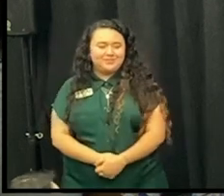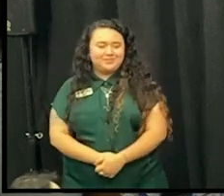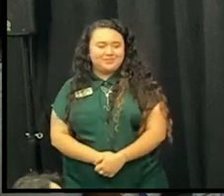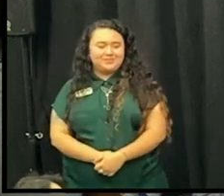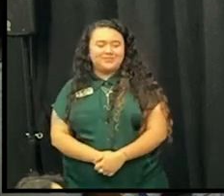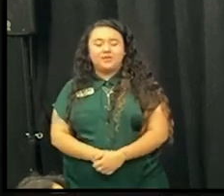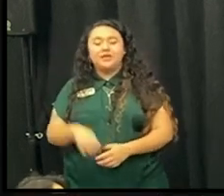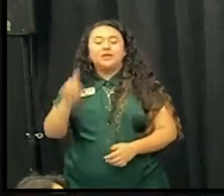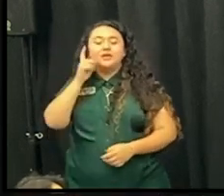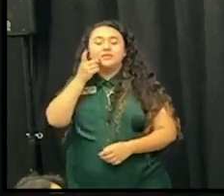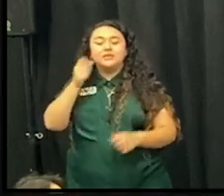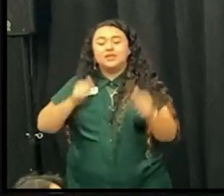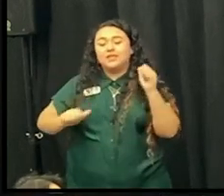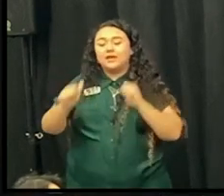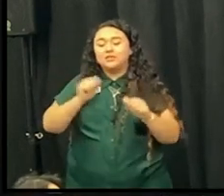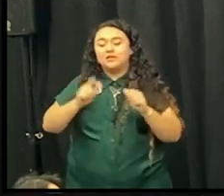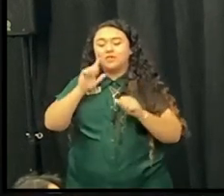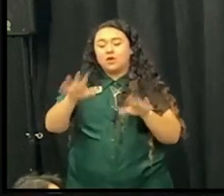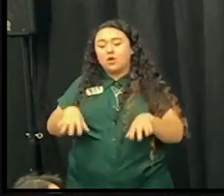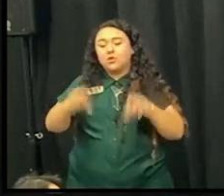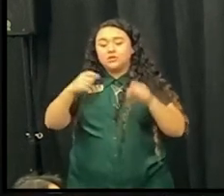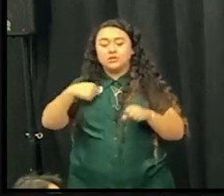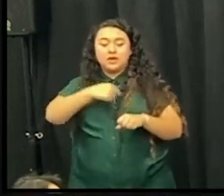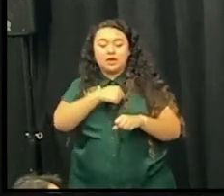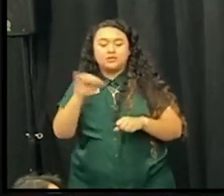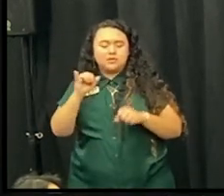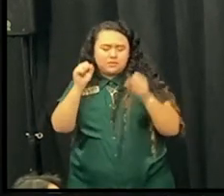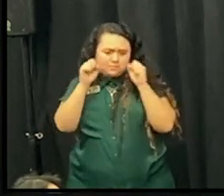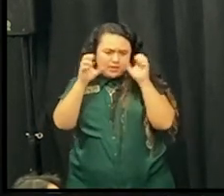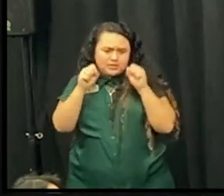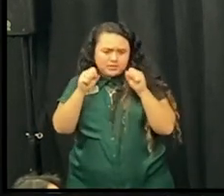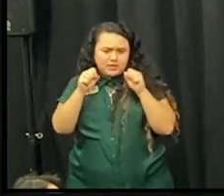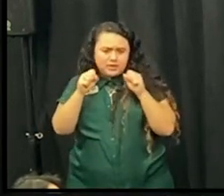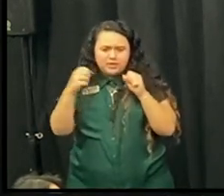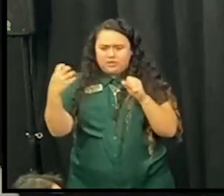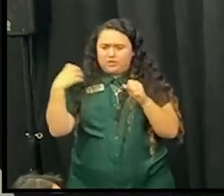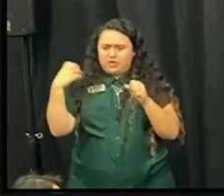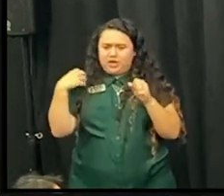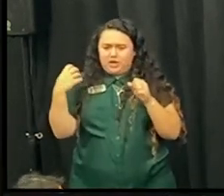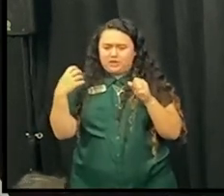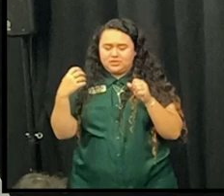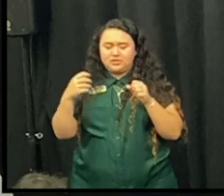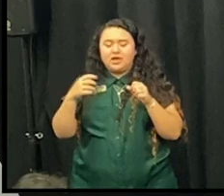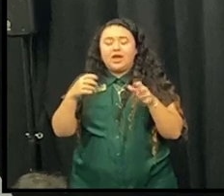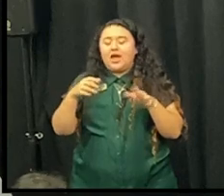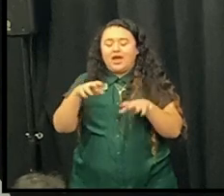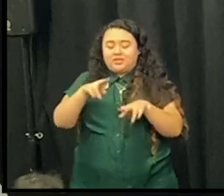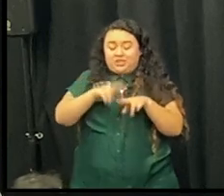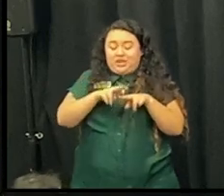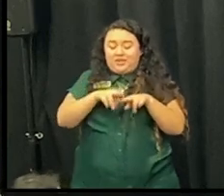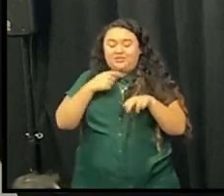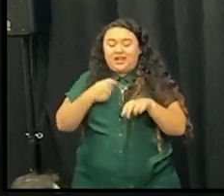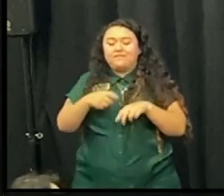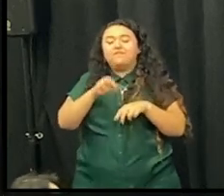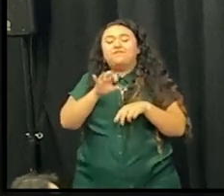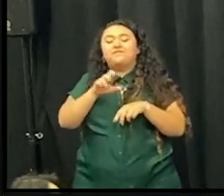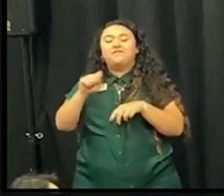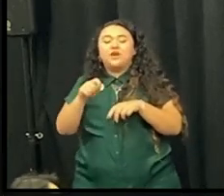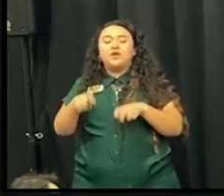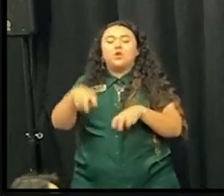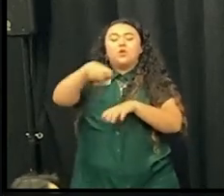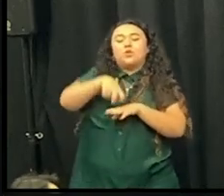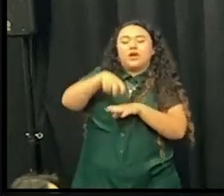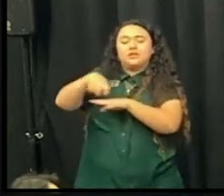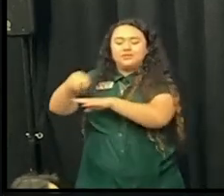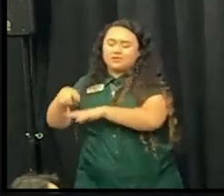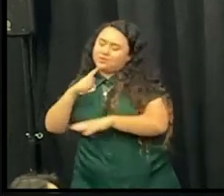To Disney Theatricals for their hosting us and for these incredible chairs that have footrests. We're so grateful. Yes. Disney